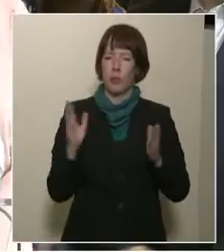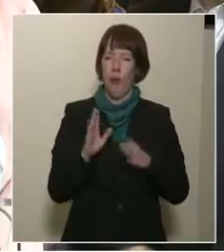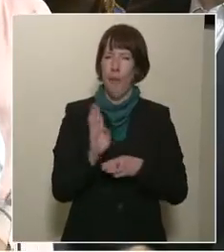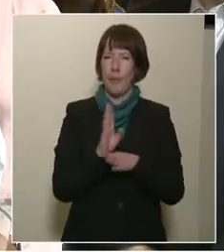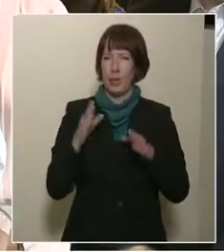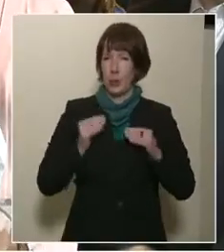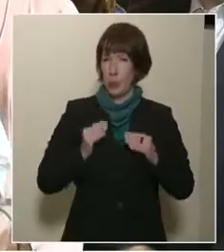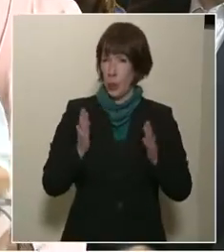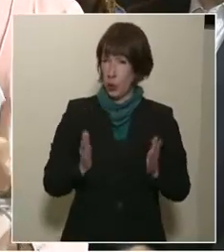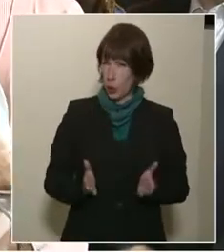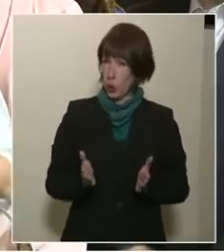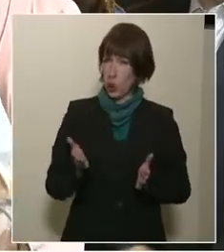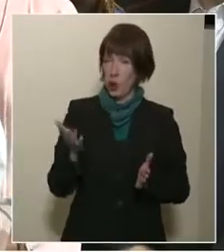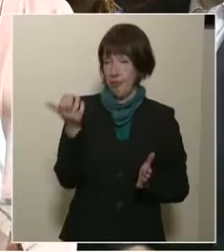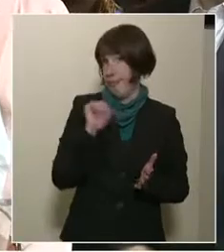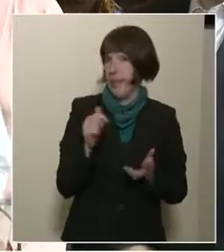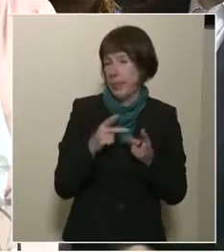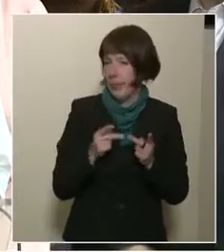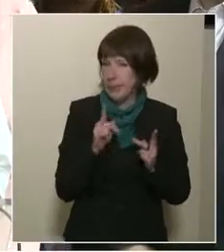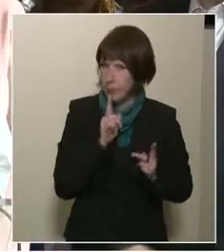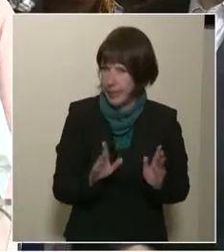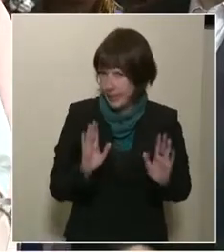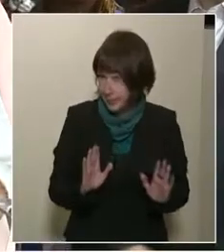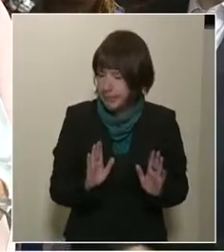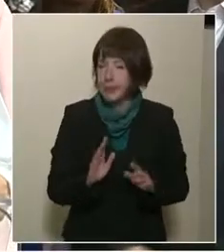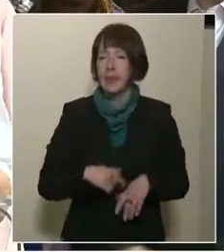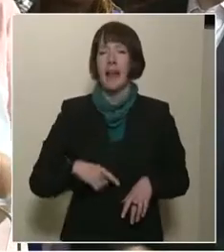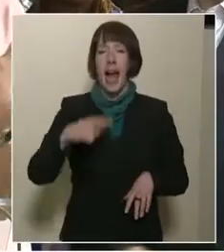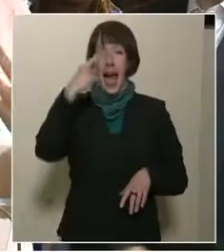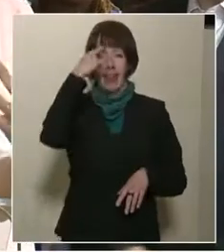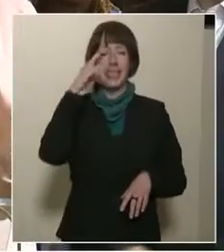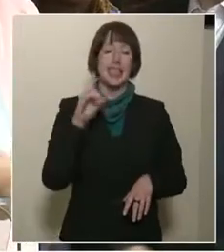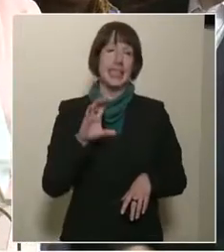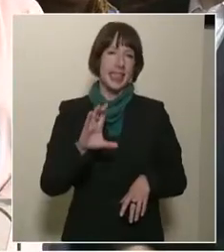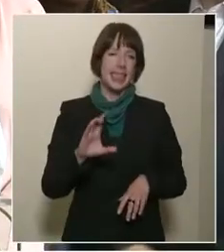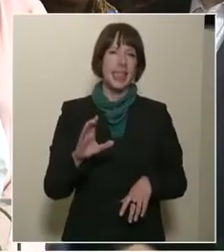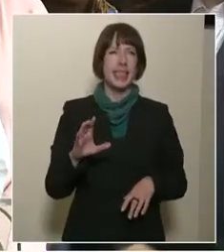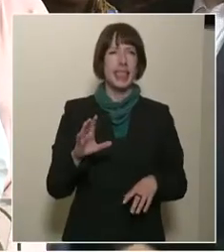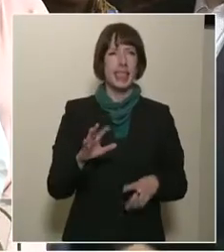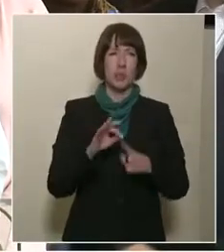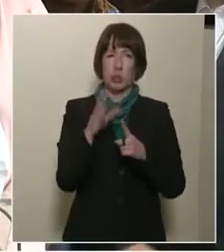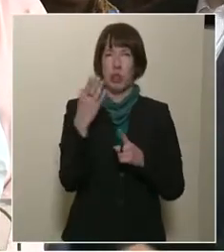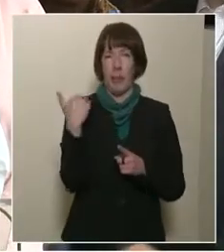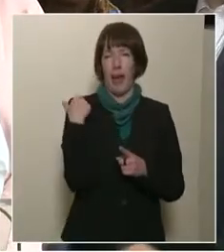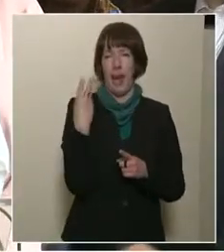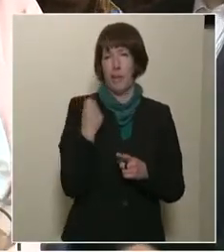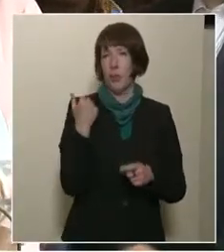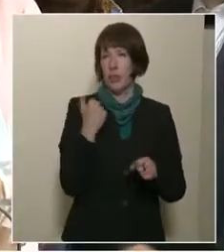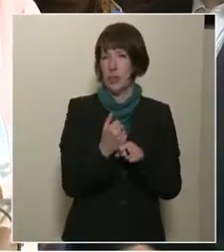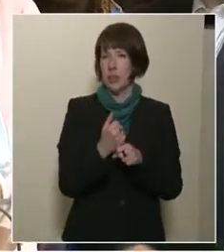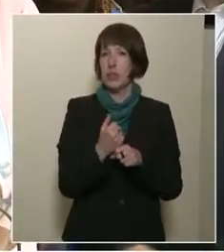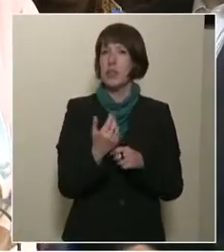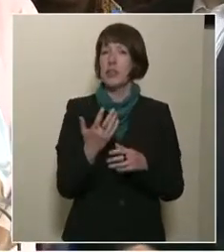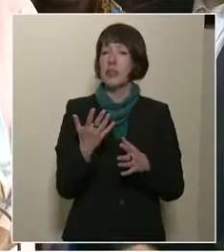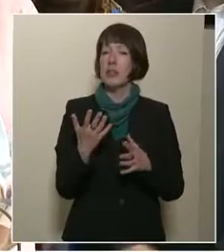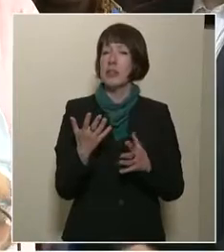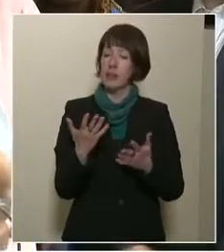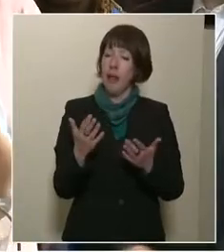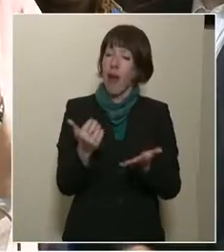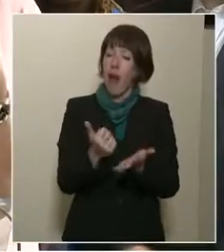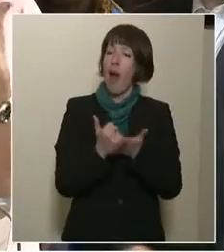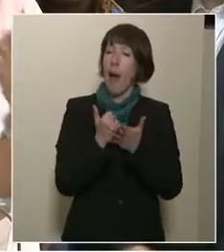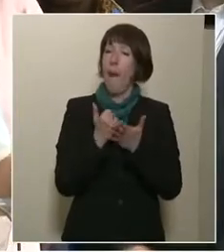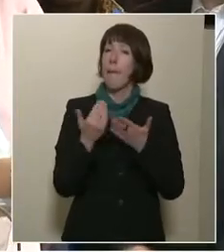in any place, and I think Washington, especially the last few years, has made it very easy for us to